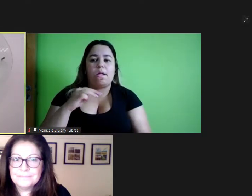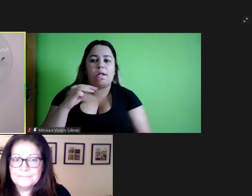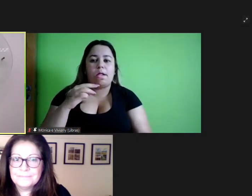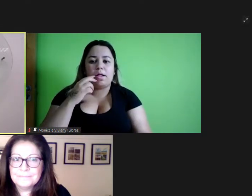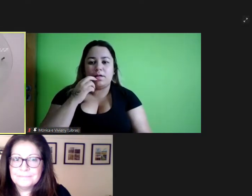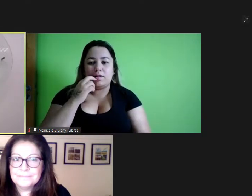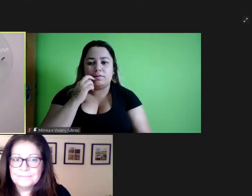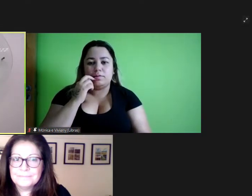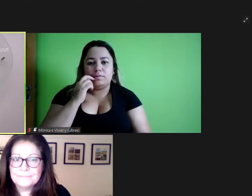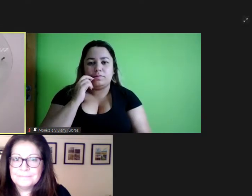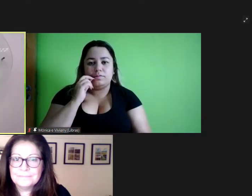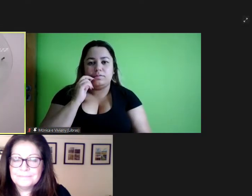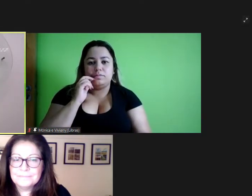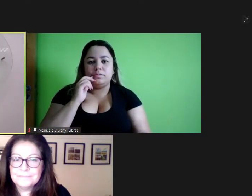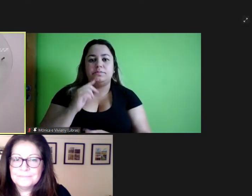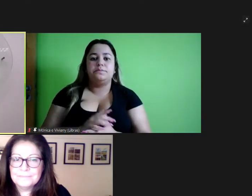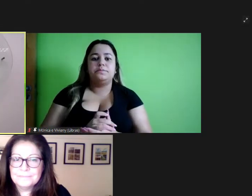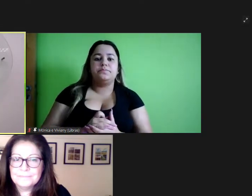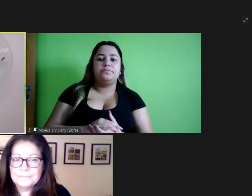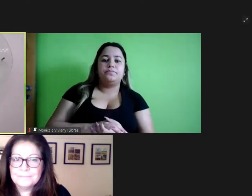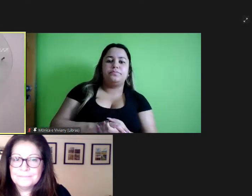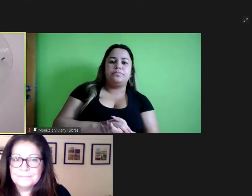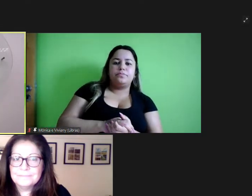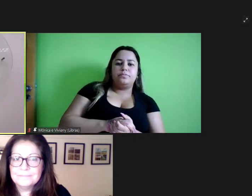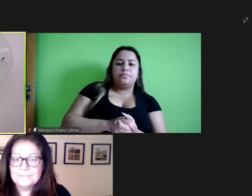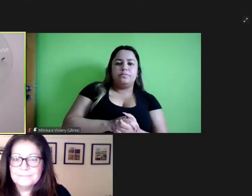end, 5 minutes before, we'll let you know.